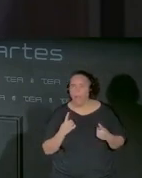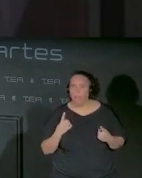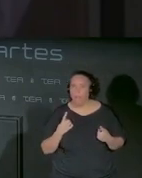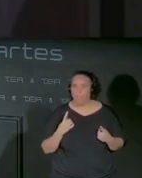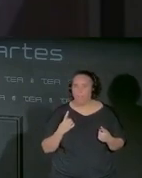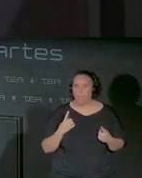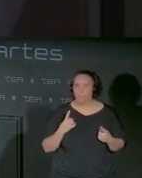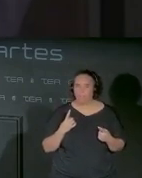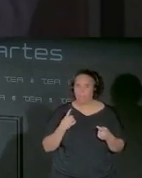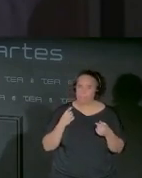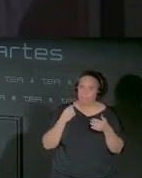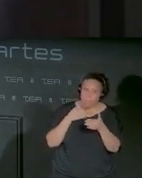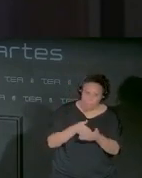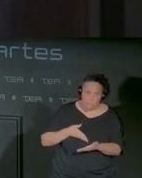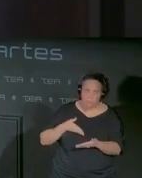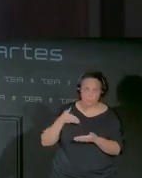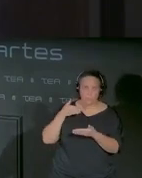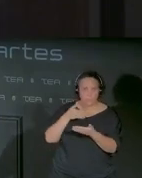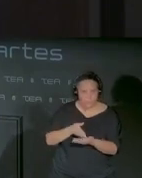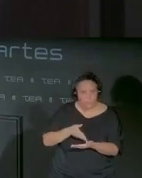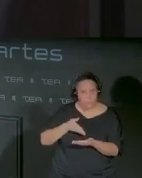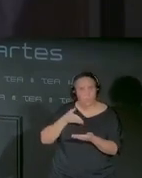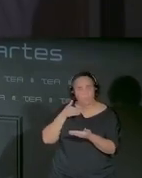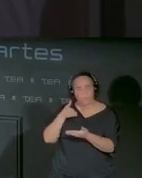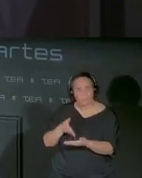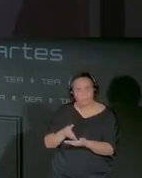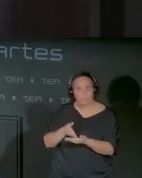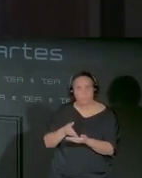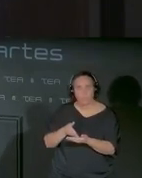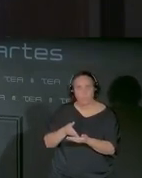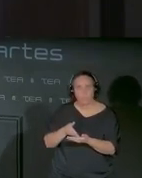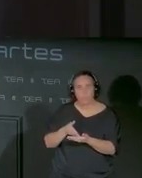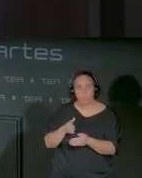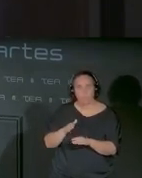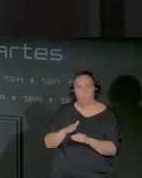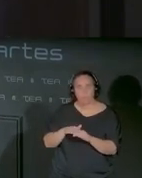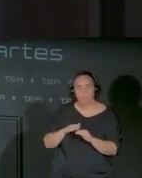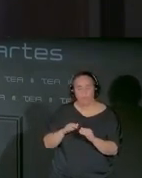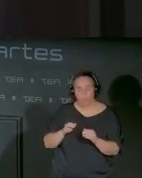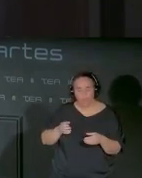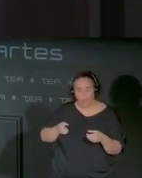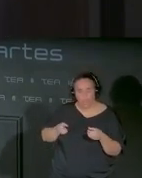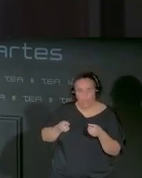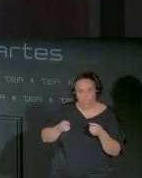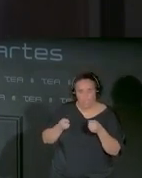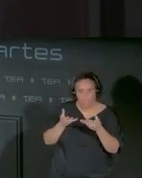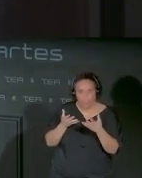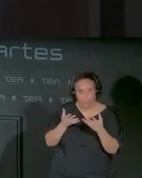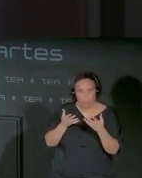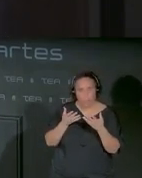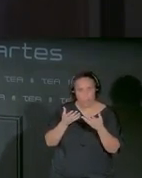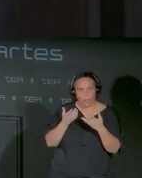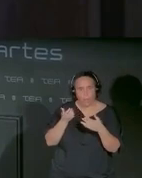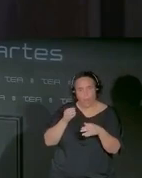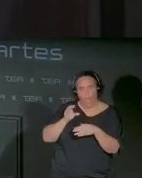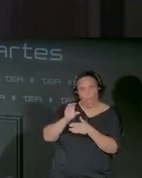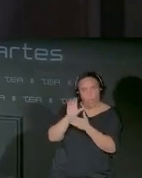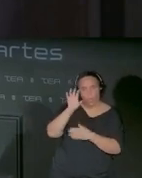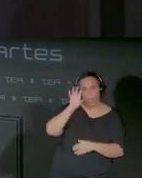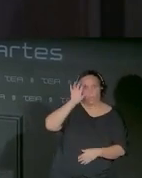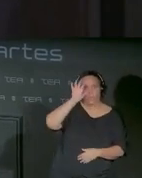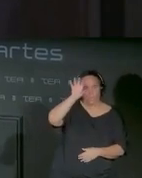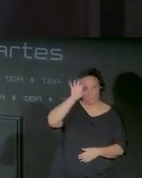explicitly excluded from Article 53 or 54. They are a cultural aid or a audiovisual aid. I think that maybe the European Commission have the